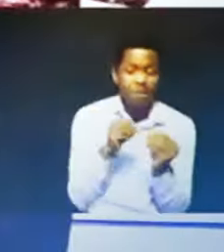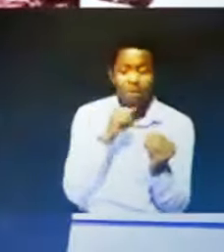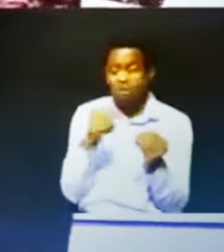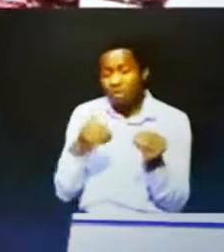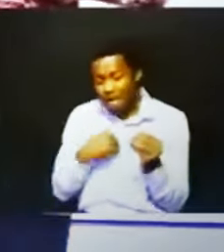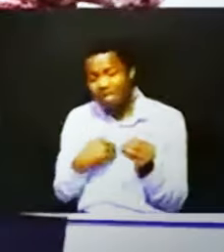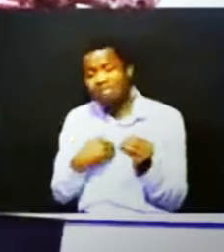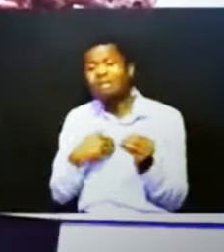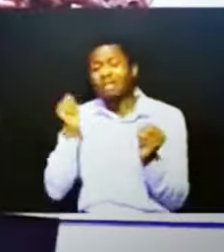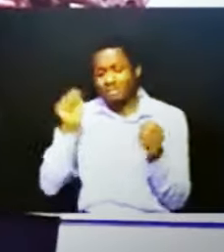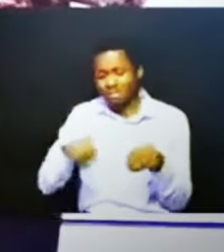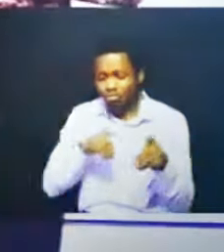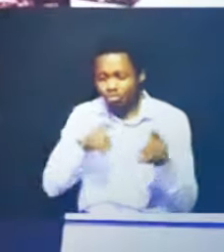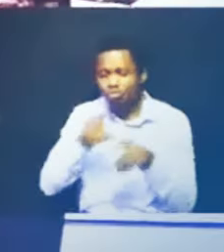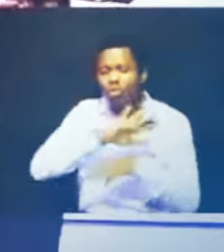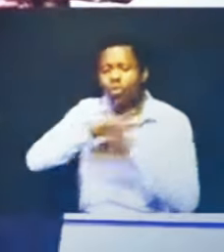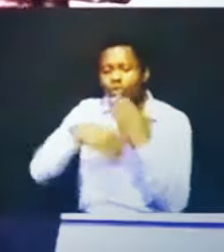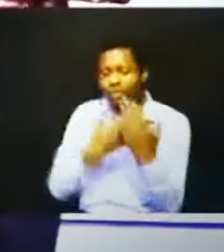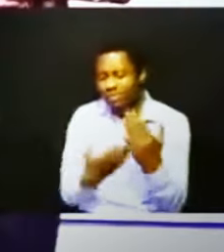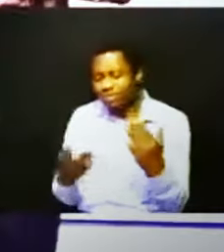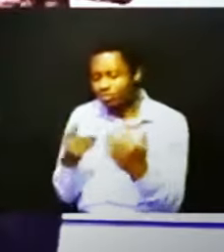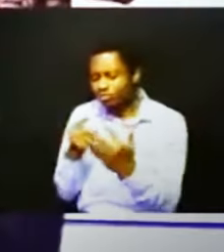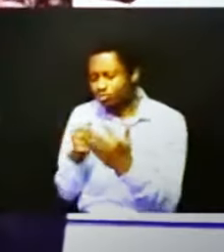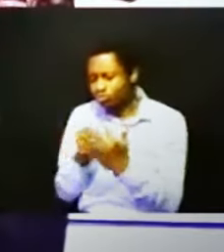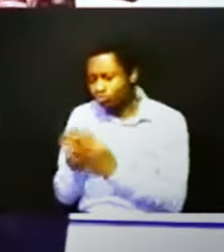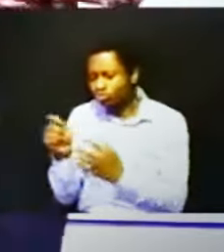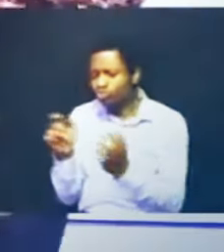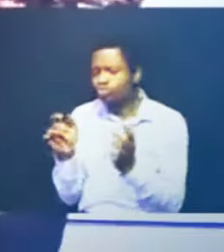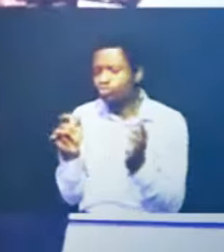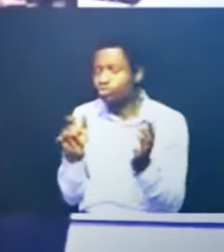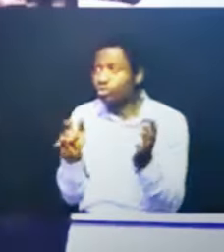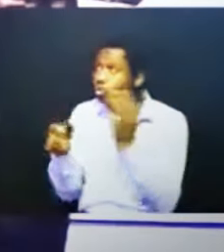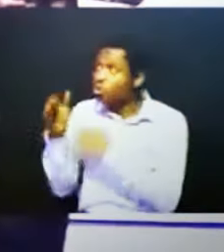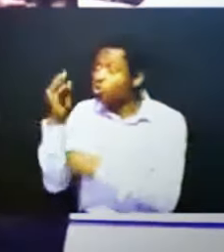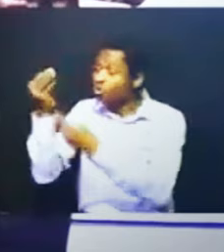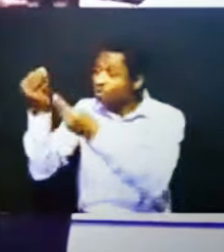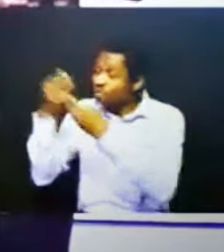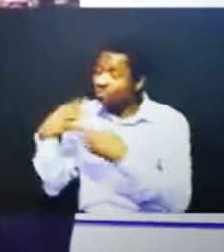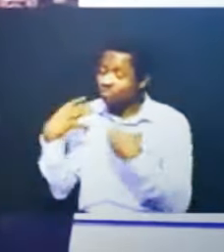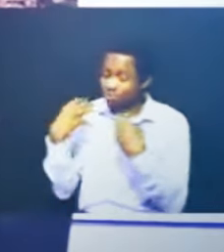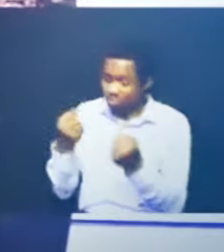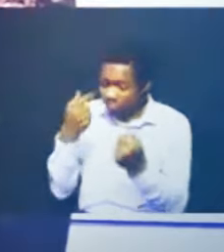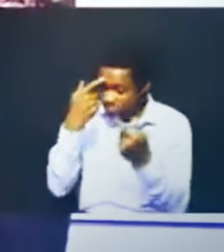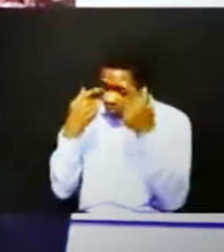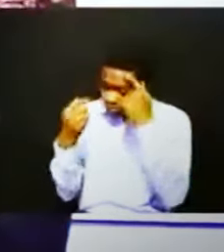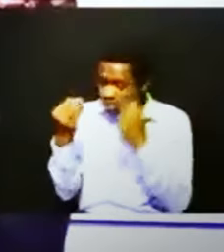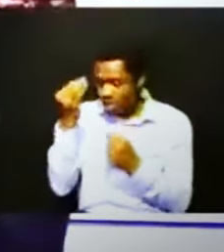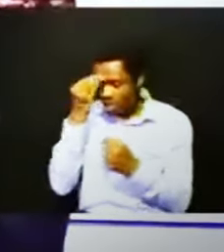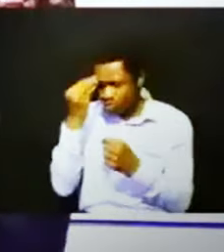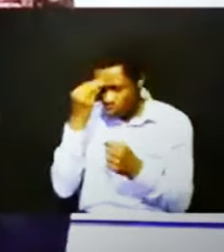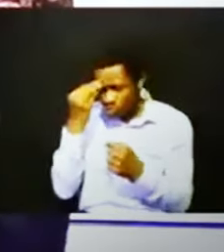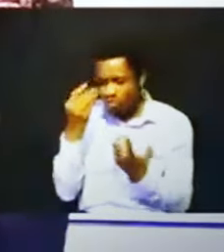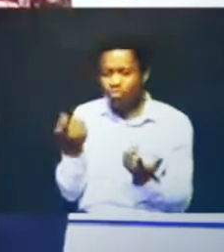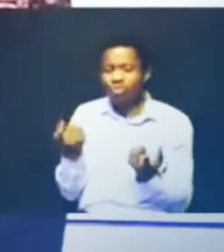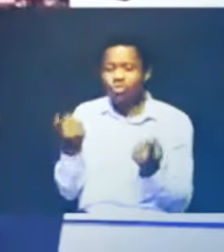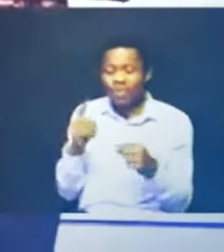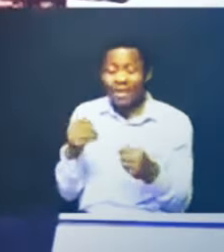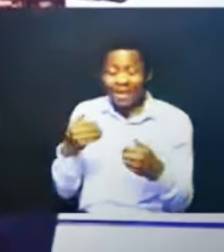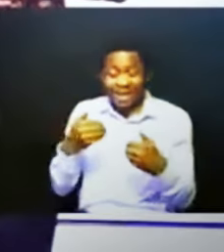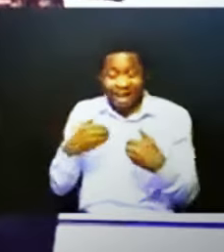all things through him who gives me strength. Minim ambrasie na minim akonkosem die